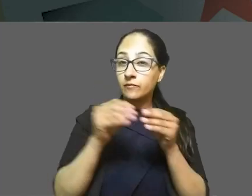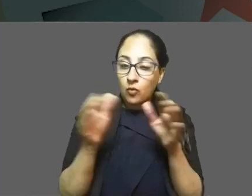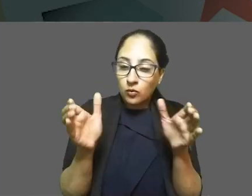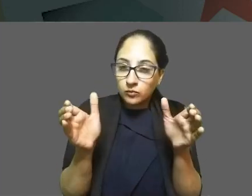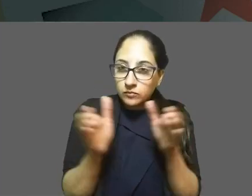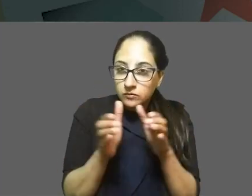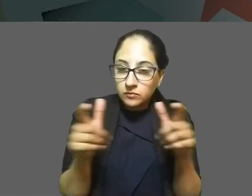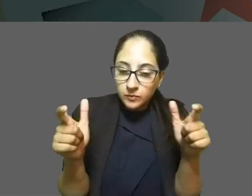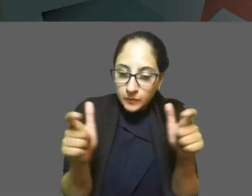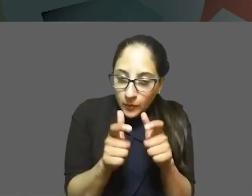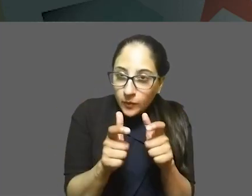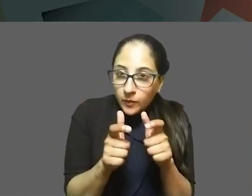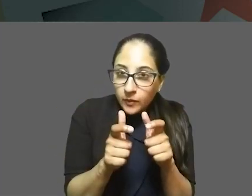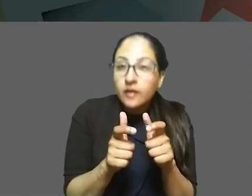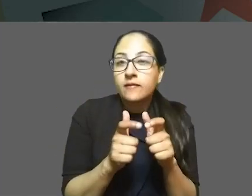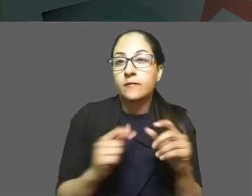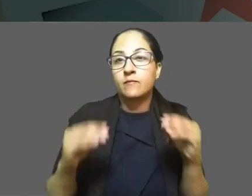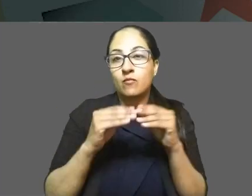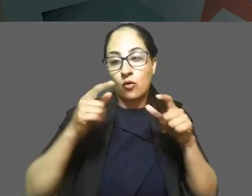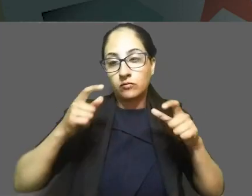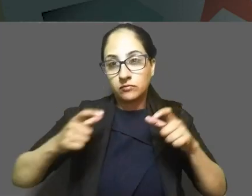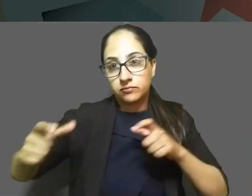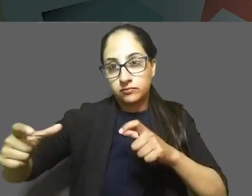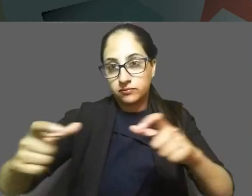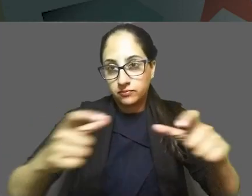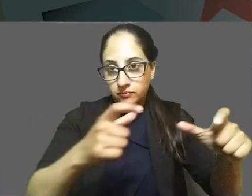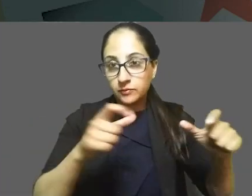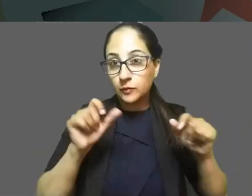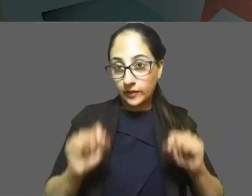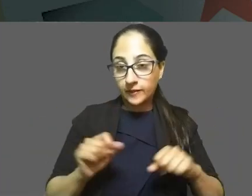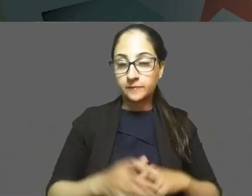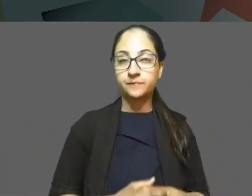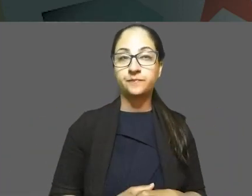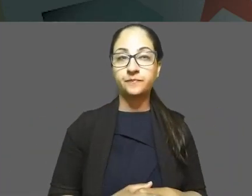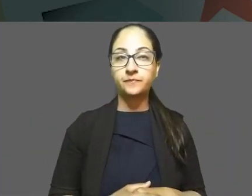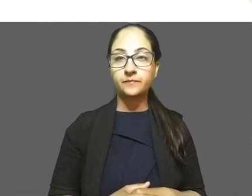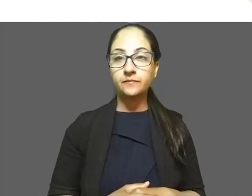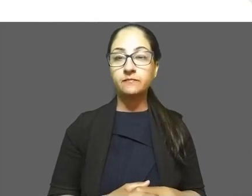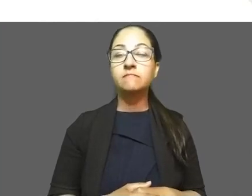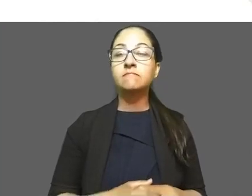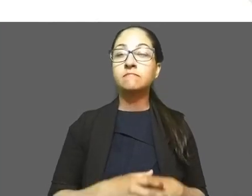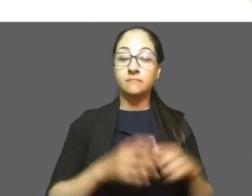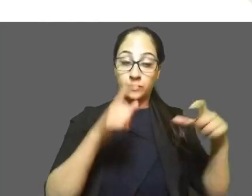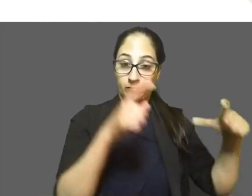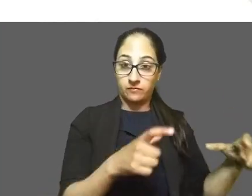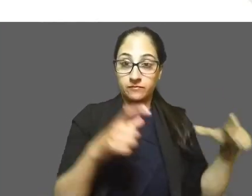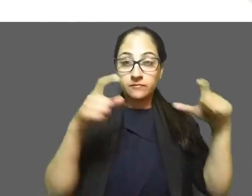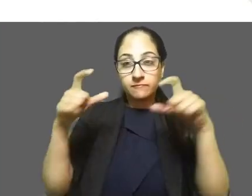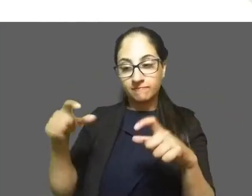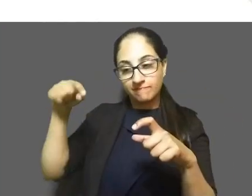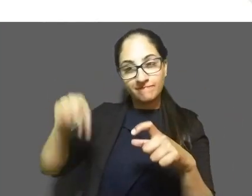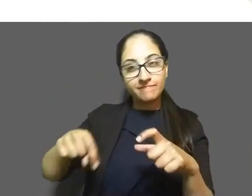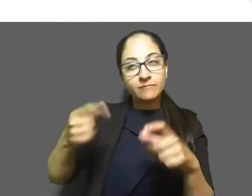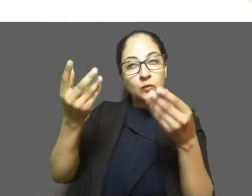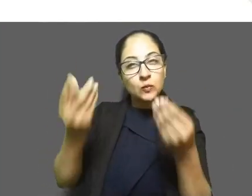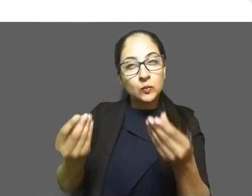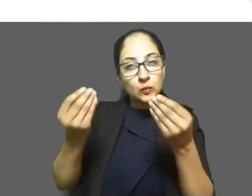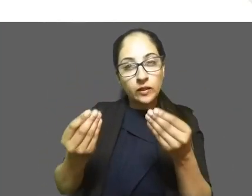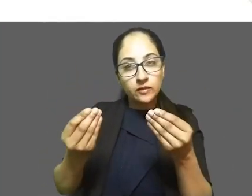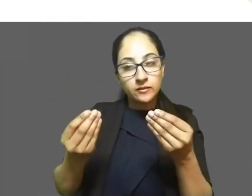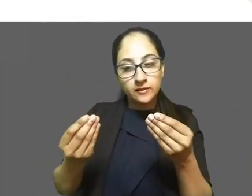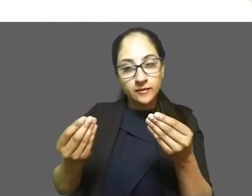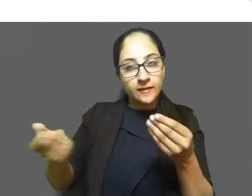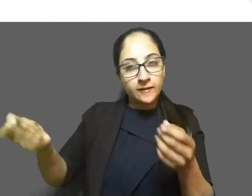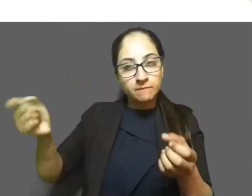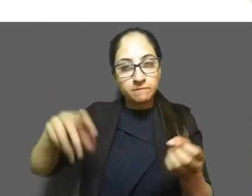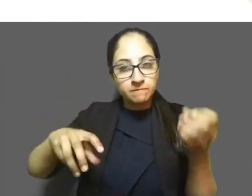make a little bit more. Okay, so what do I do with my wet ingredients? So with your wet ingredients, you're going to mix those